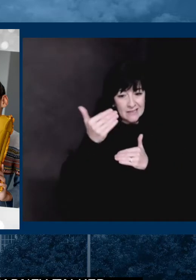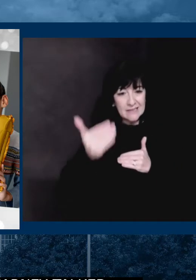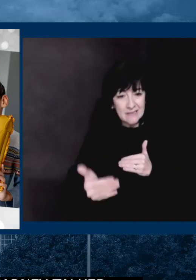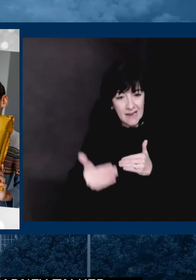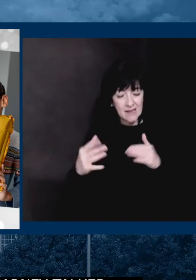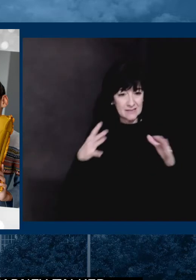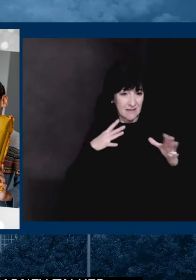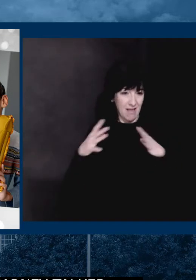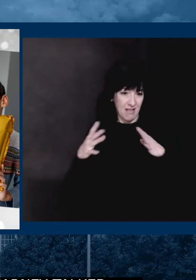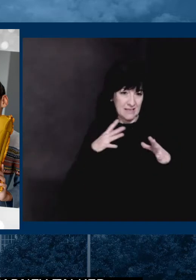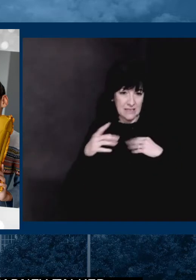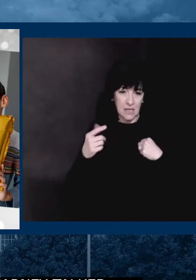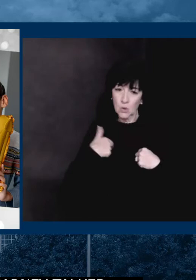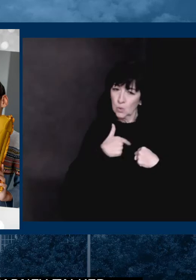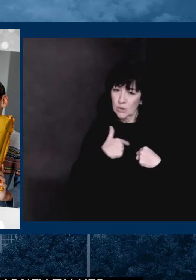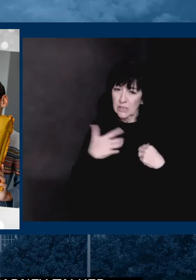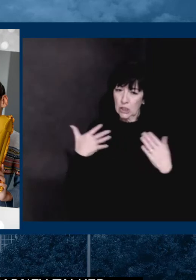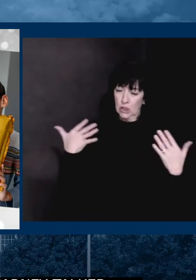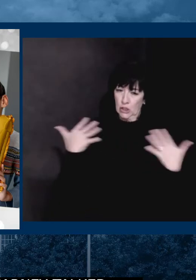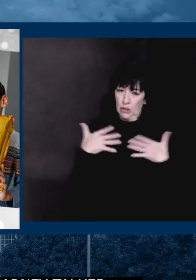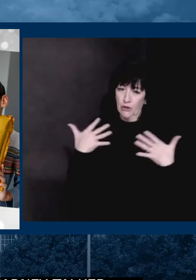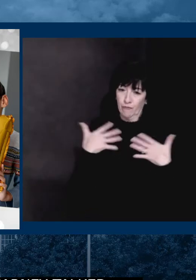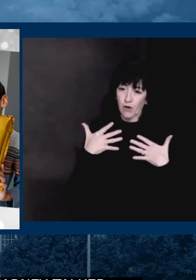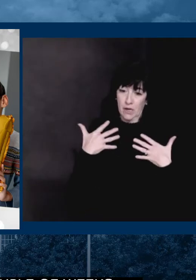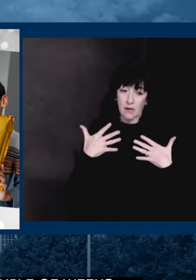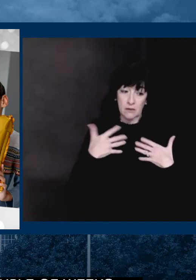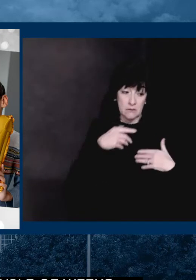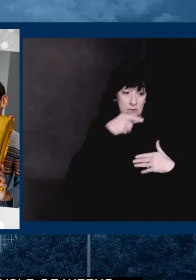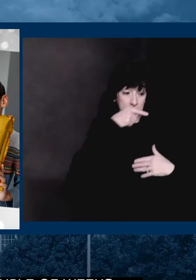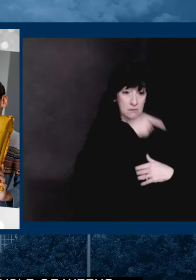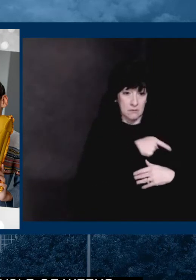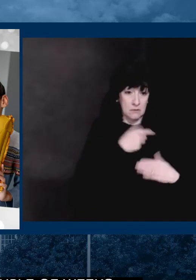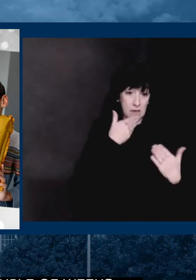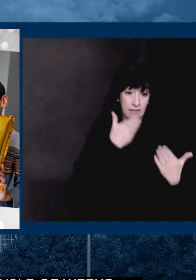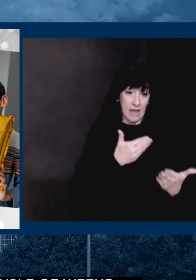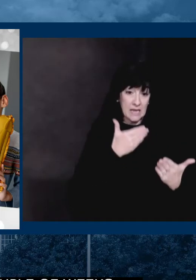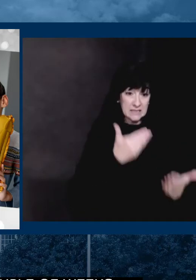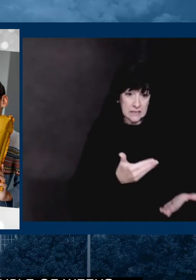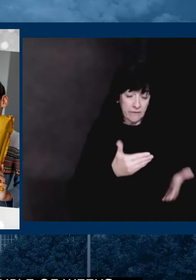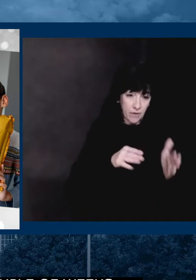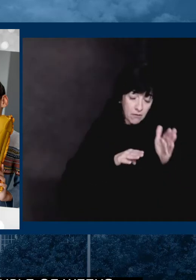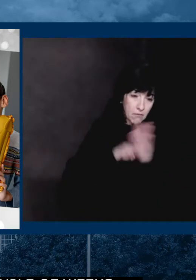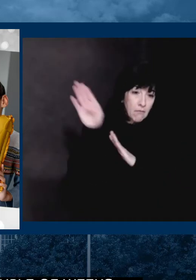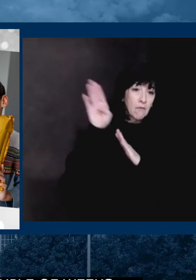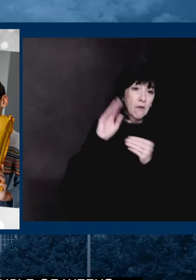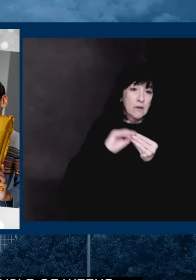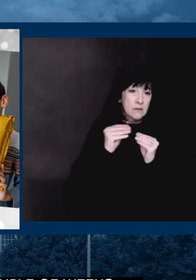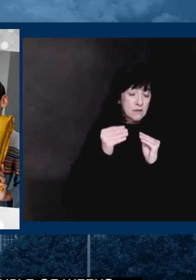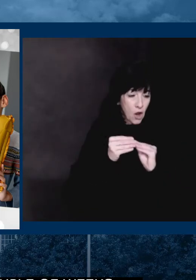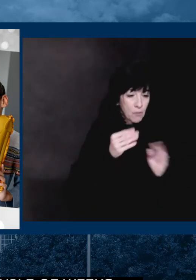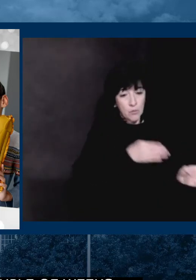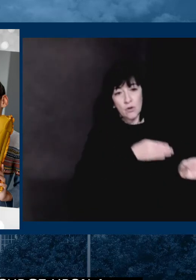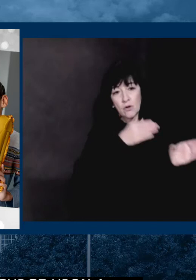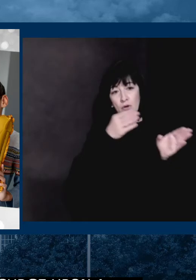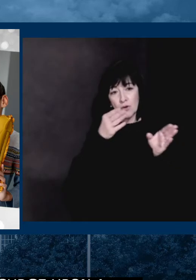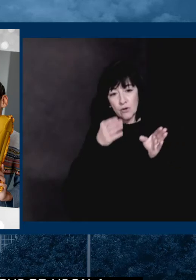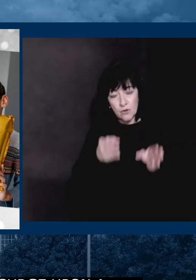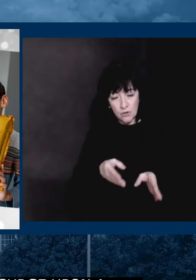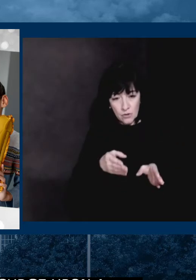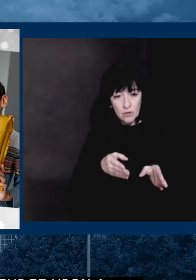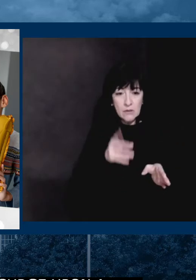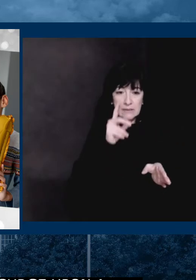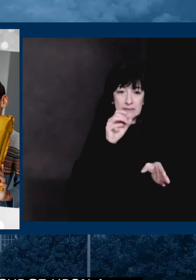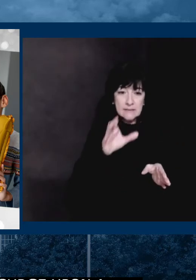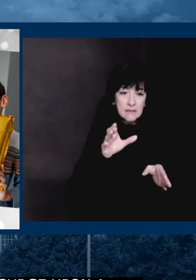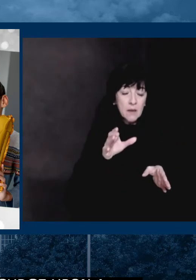a surge from holiday gatherings that have happened so far. We know that many people have